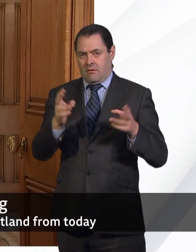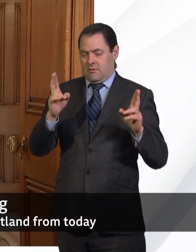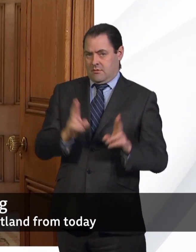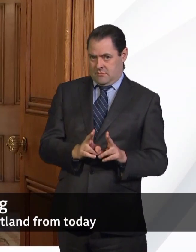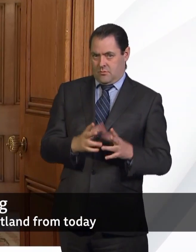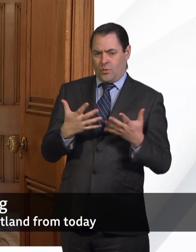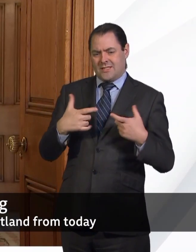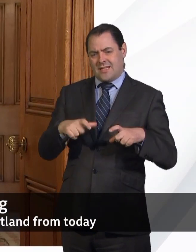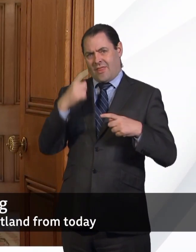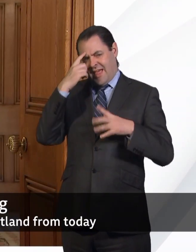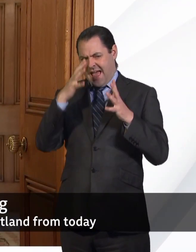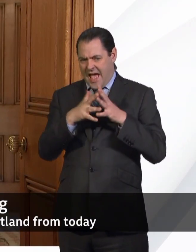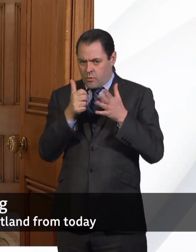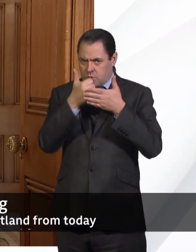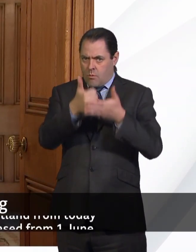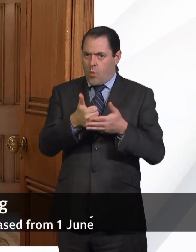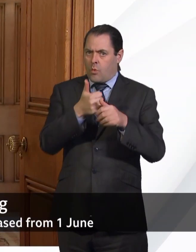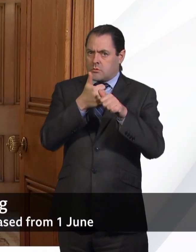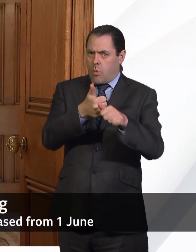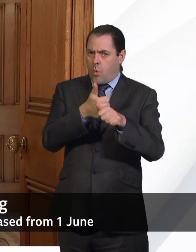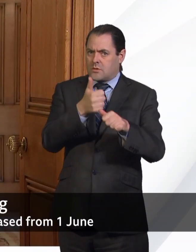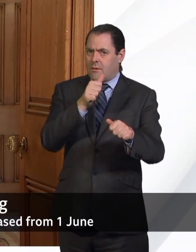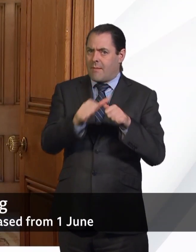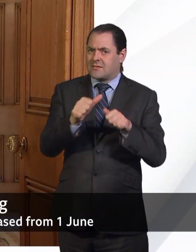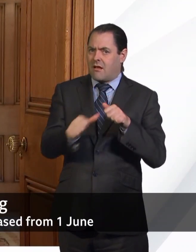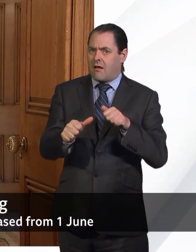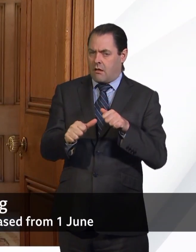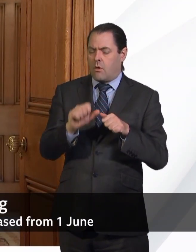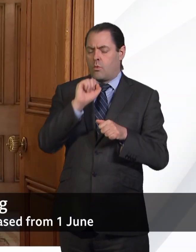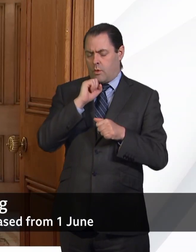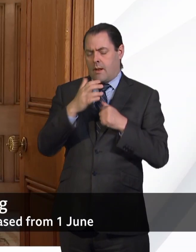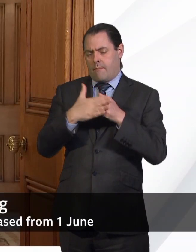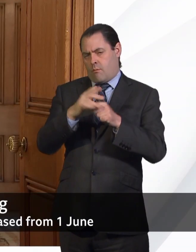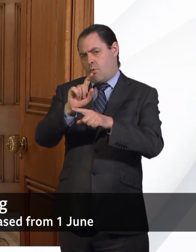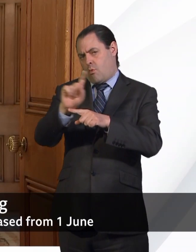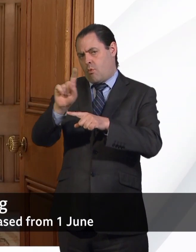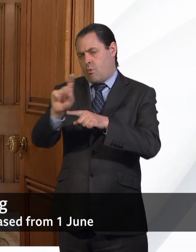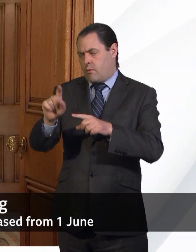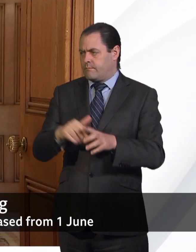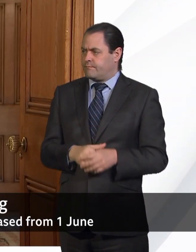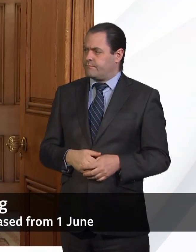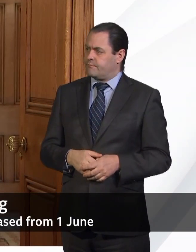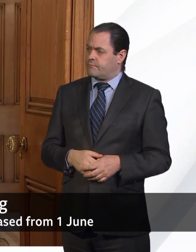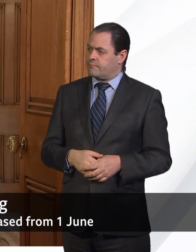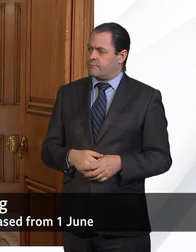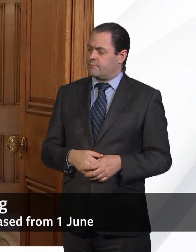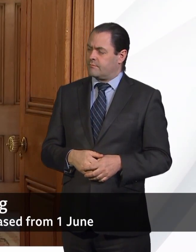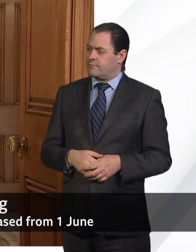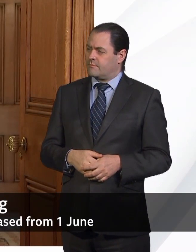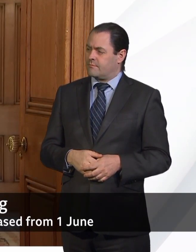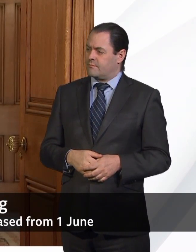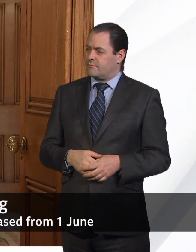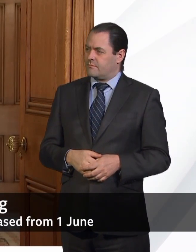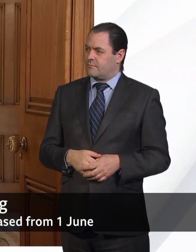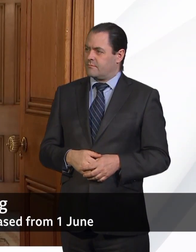life easier and how we can better support you, and we want to say more on that soon. I want to reassure everyone that we